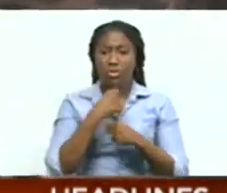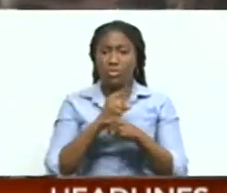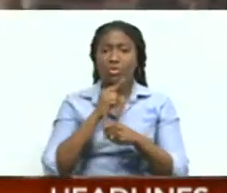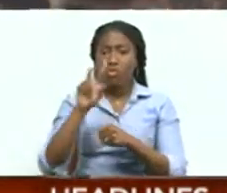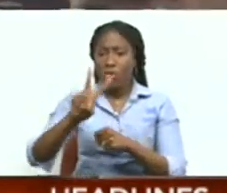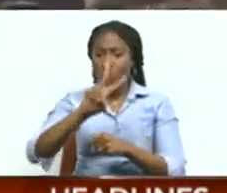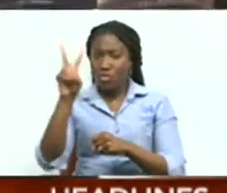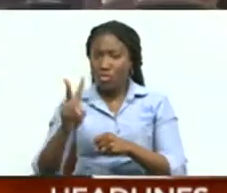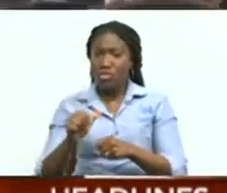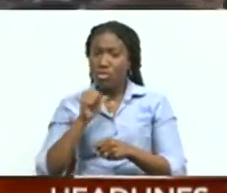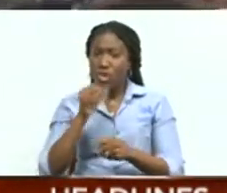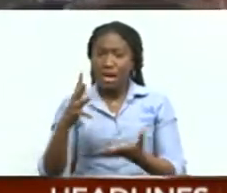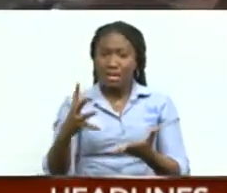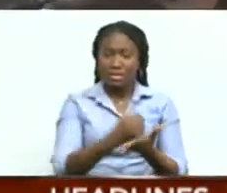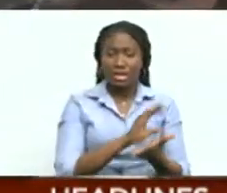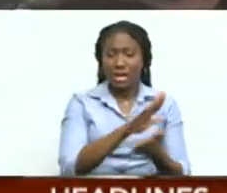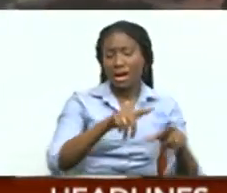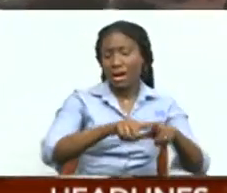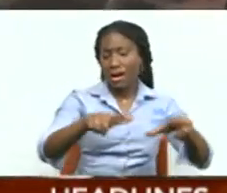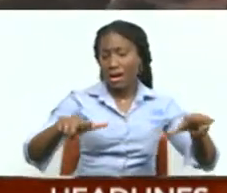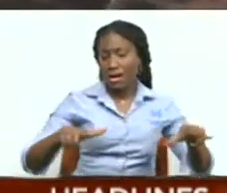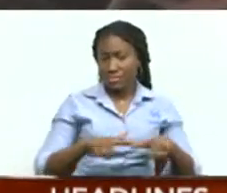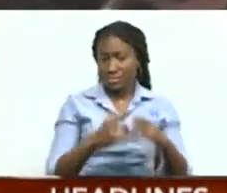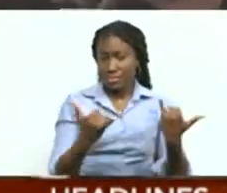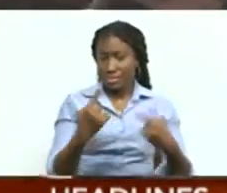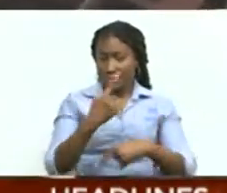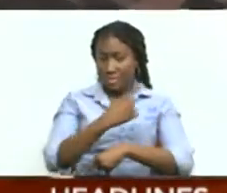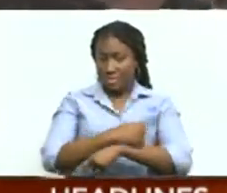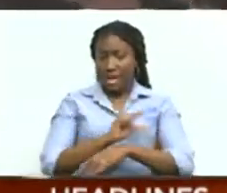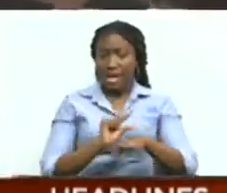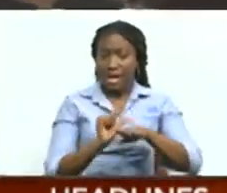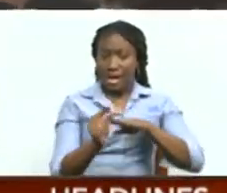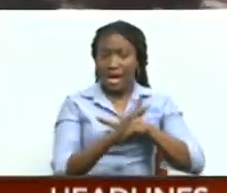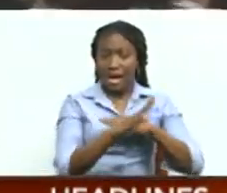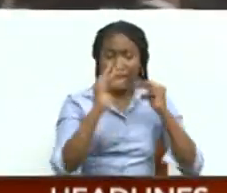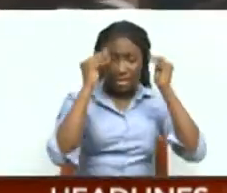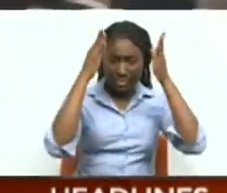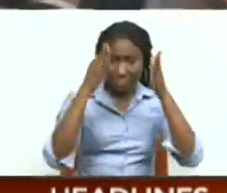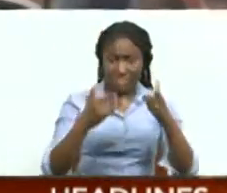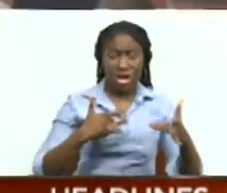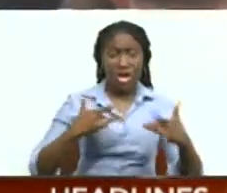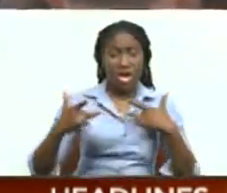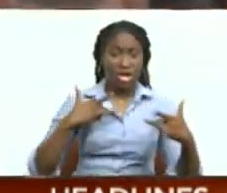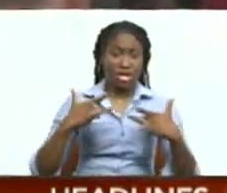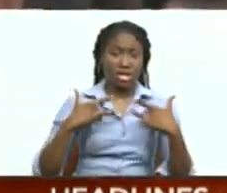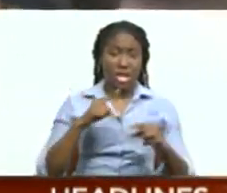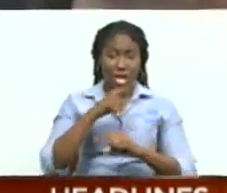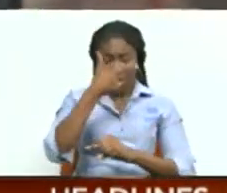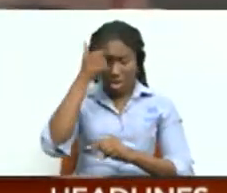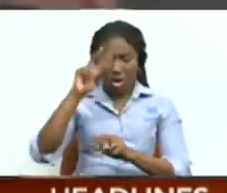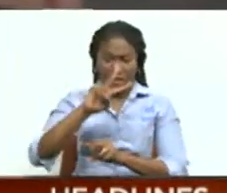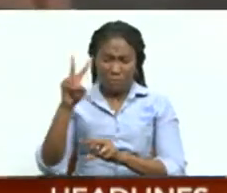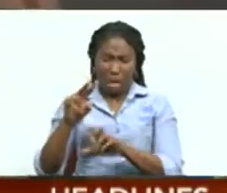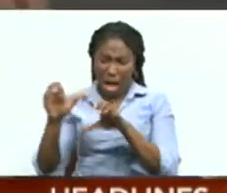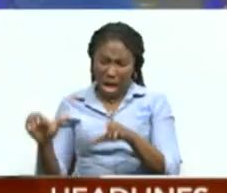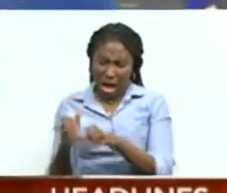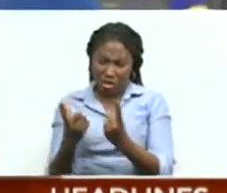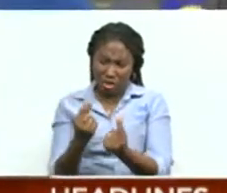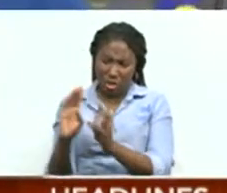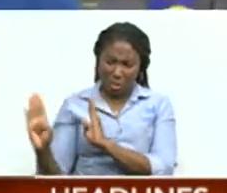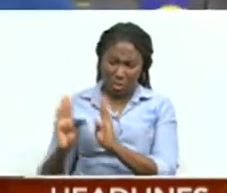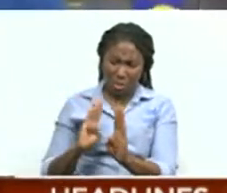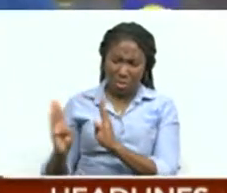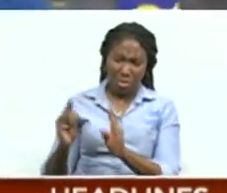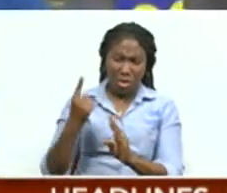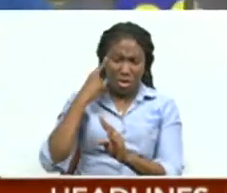Essequibo. Today, Guyana's Home Affairs Minister raised serious concerns about recent actions by Venezuela regarding the Essequibo